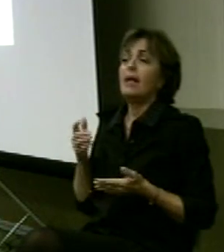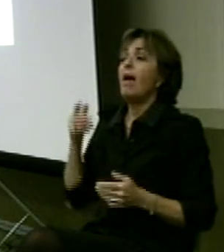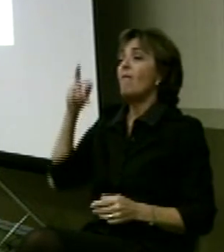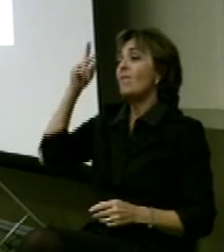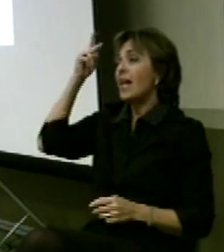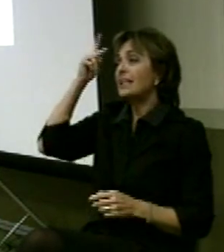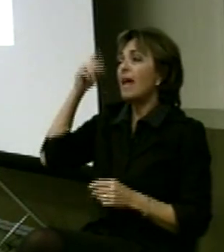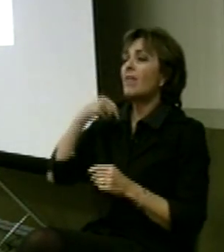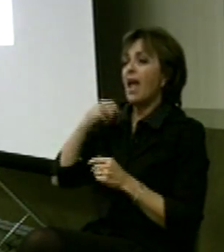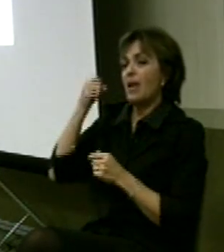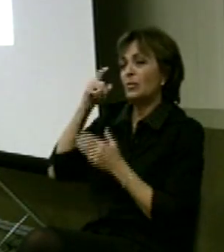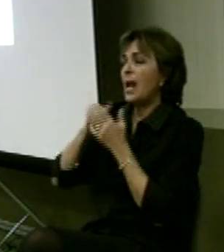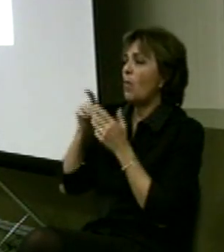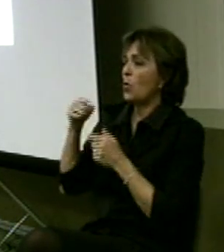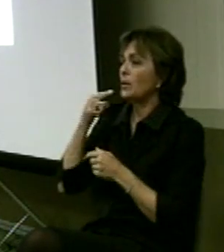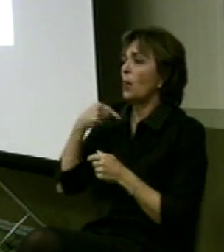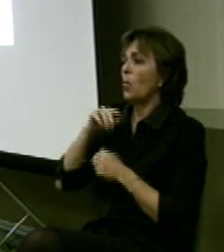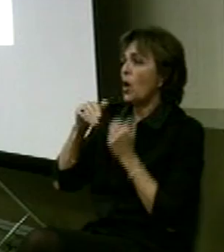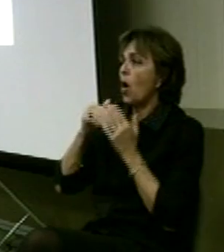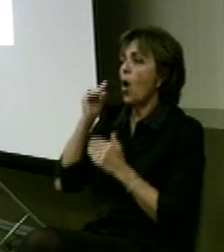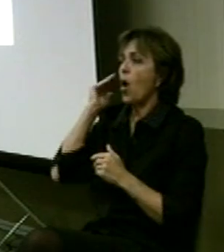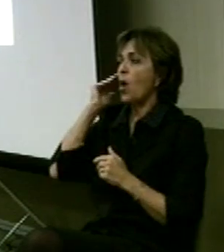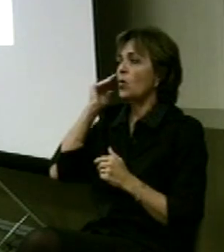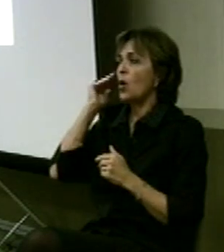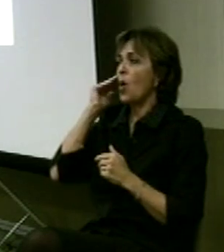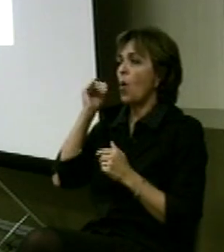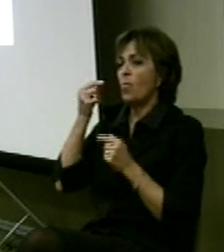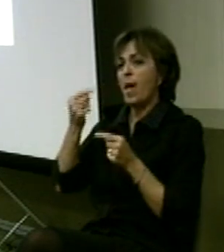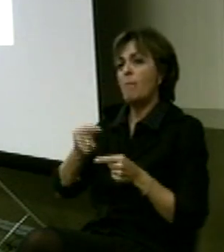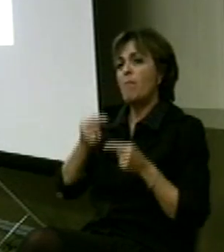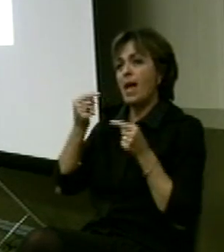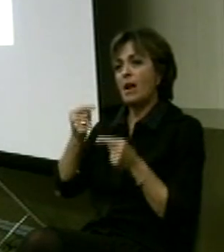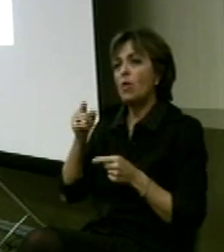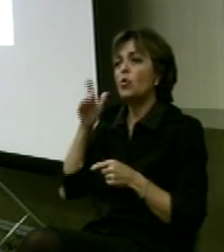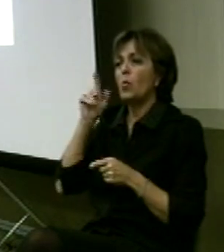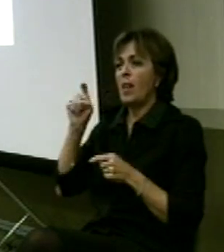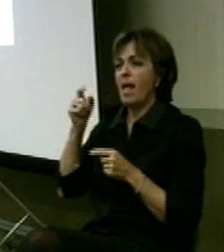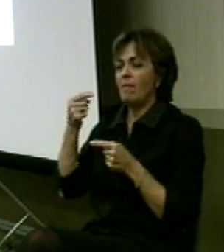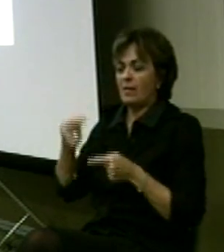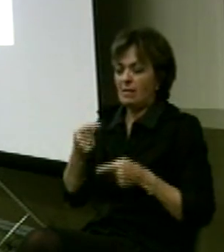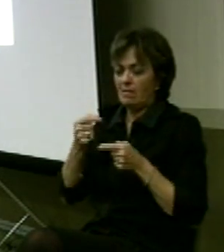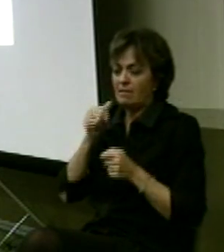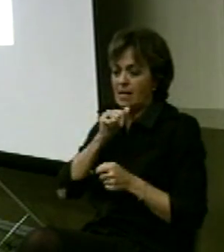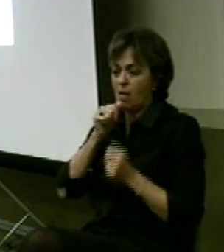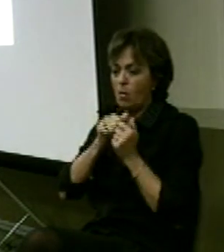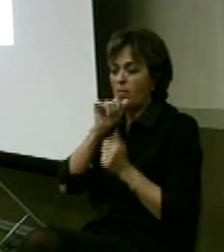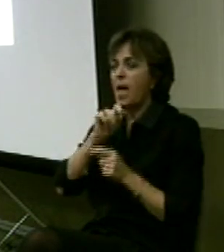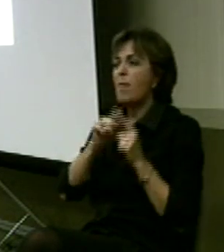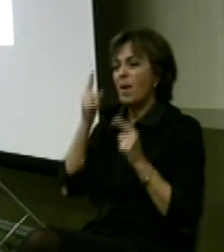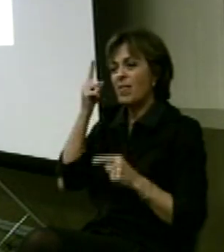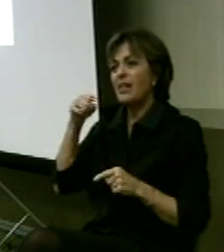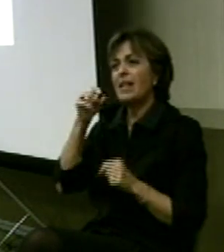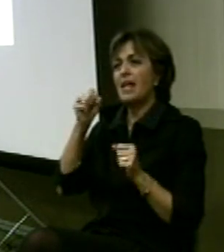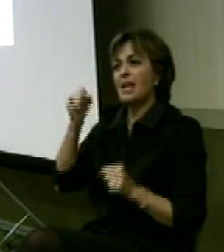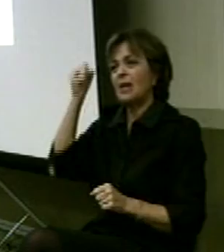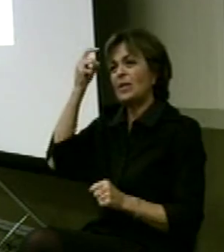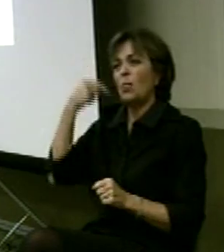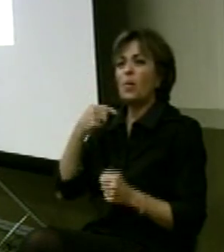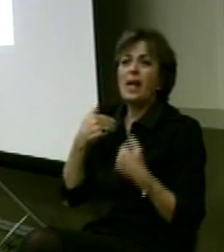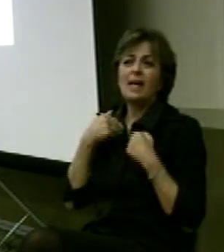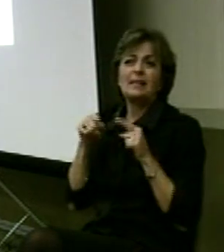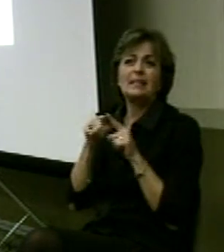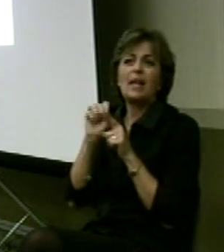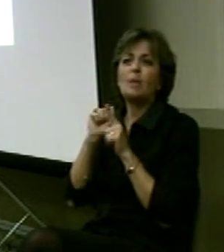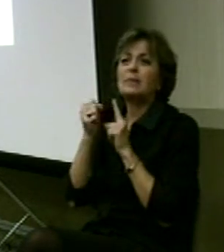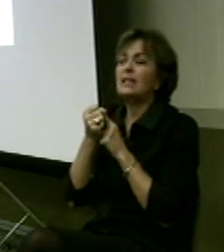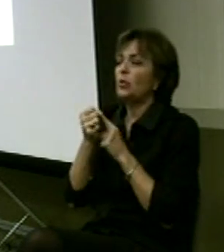agree philosophically what you're saying. We all know that battle is something you're going to have to deal with. But I think they can understand that.